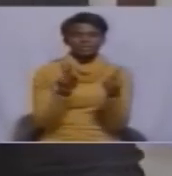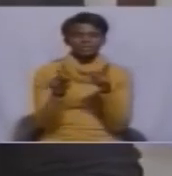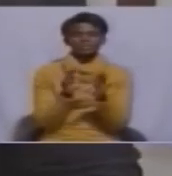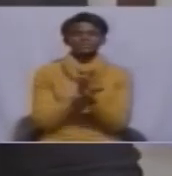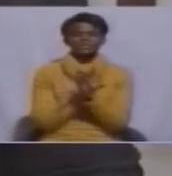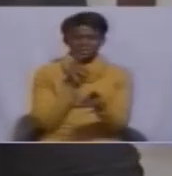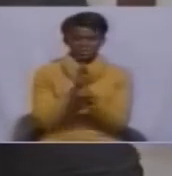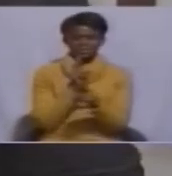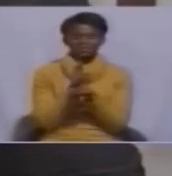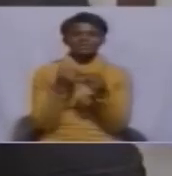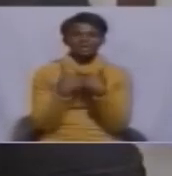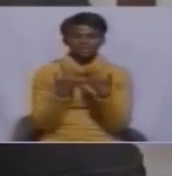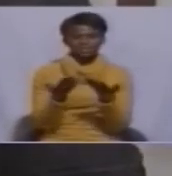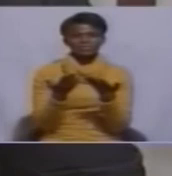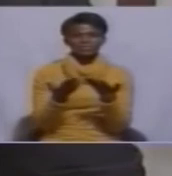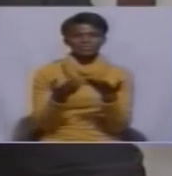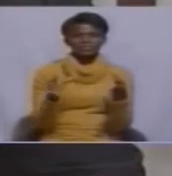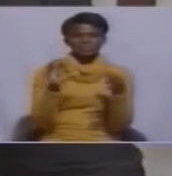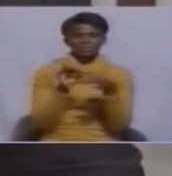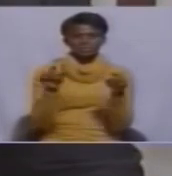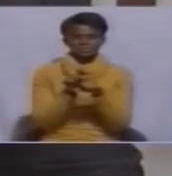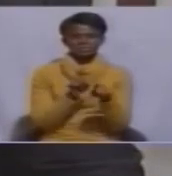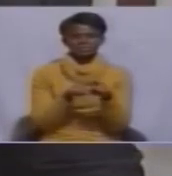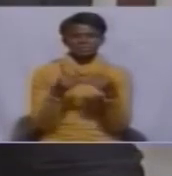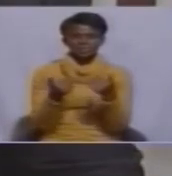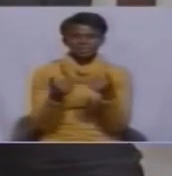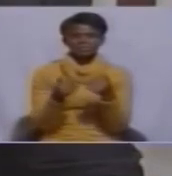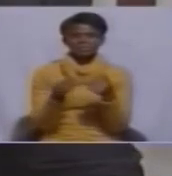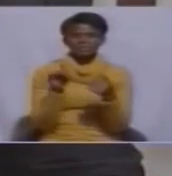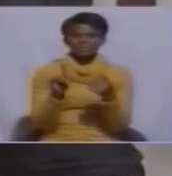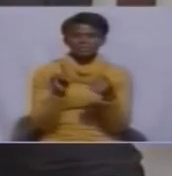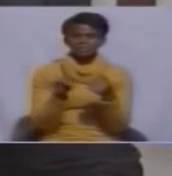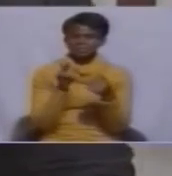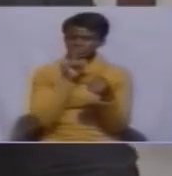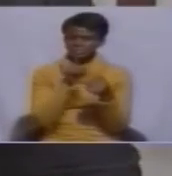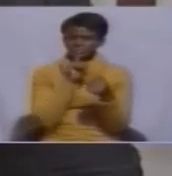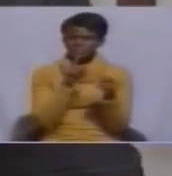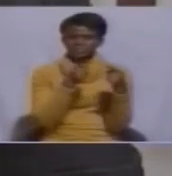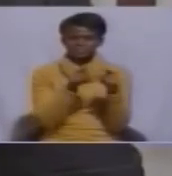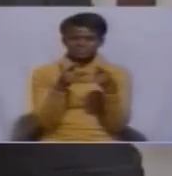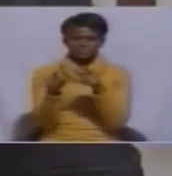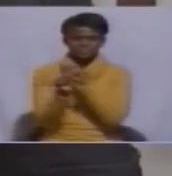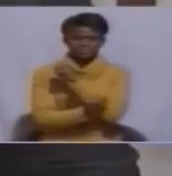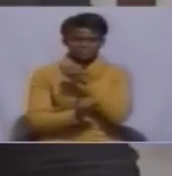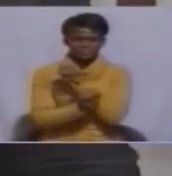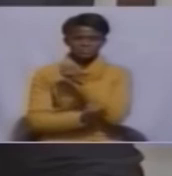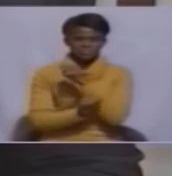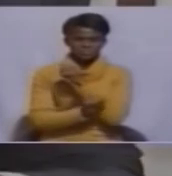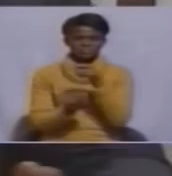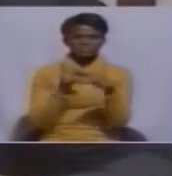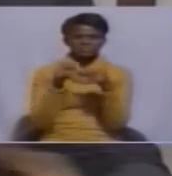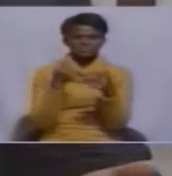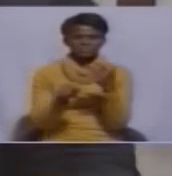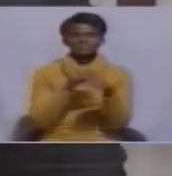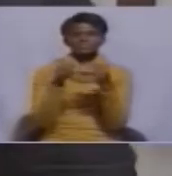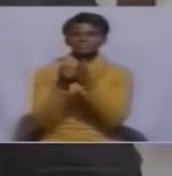have a right to their own religion. And de facto, it being called a multi-religious state, it means that all